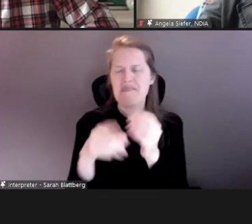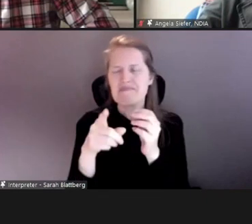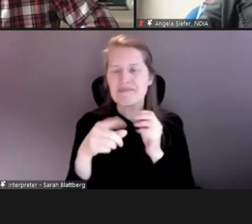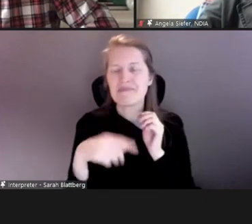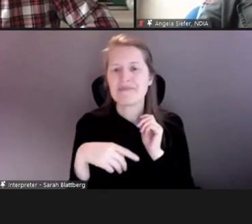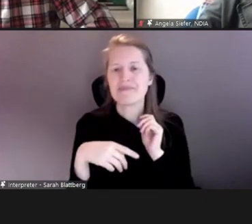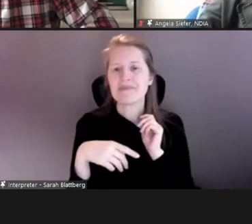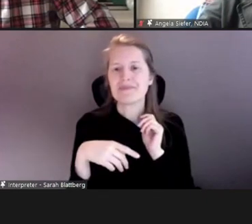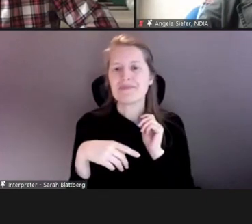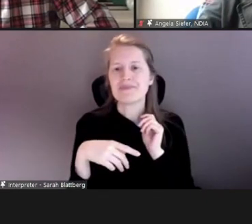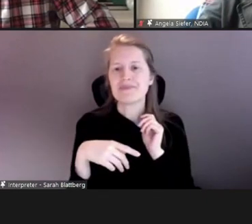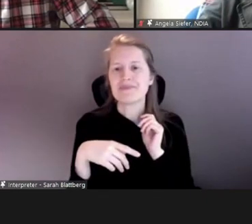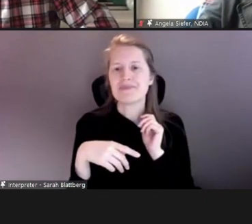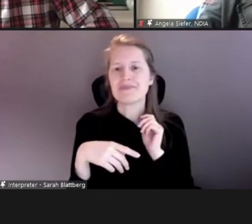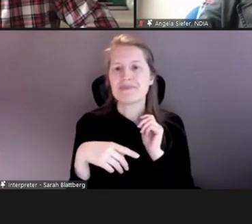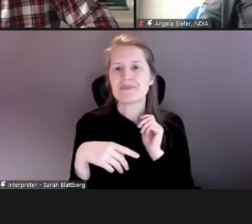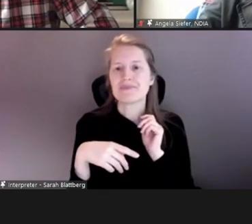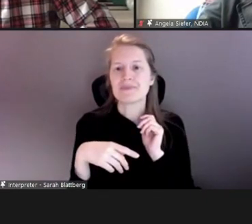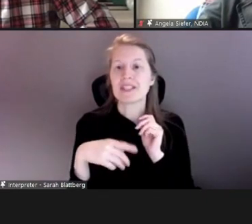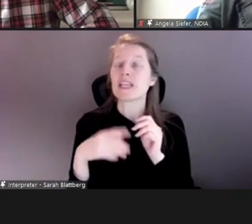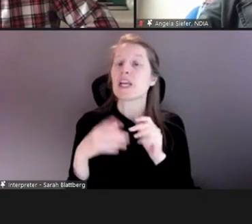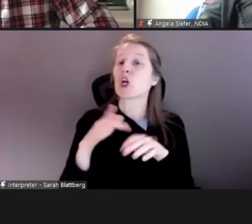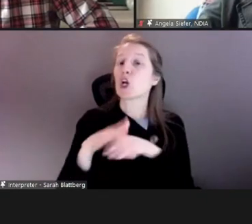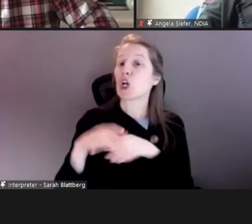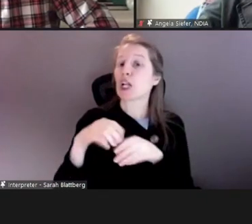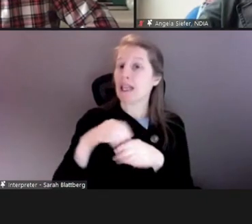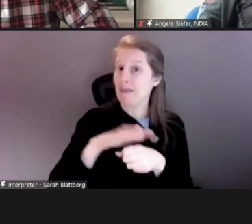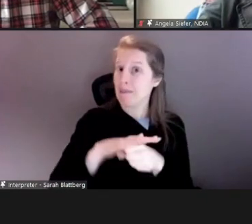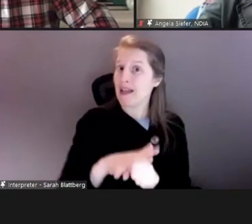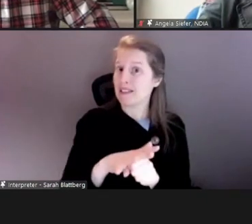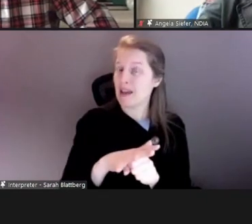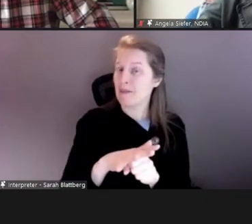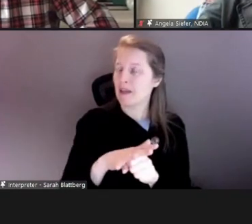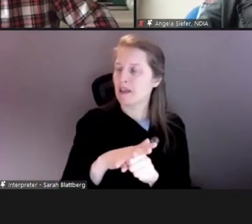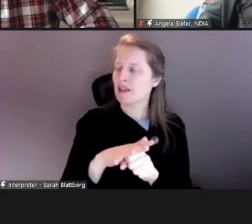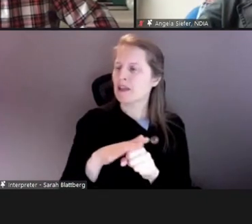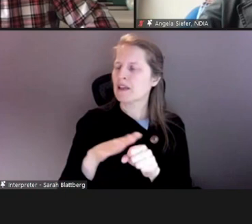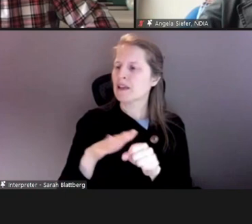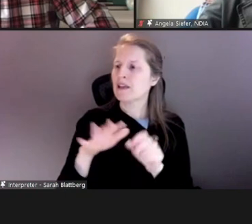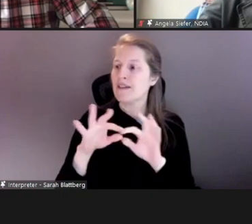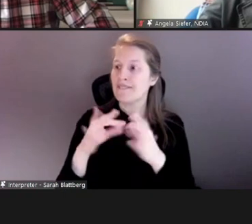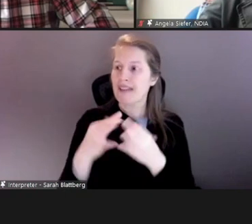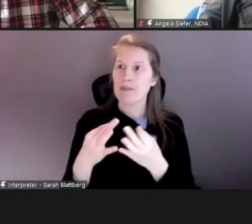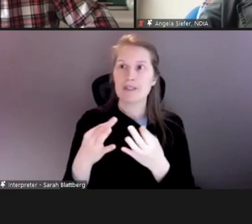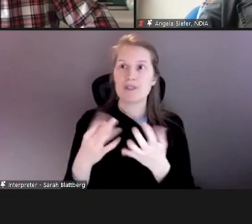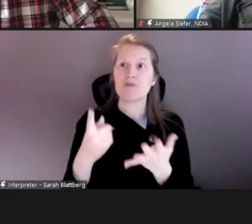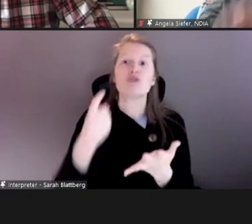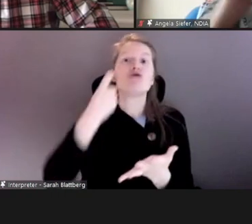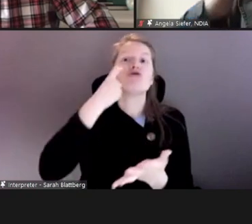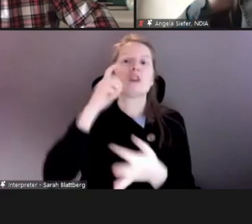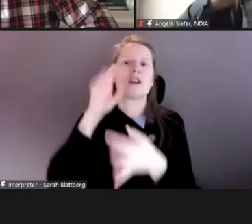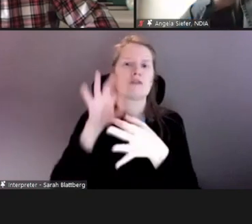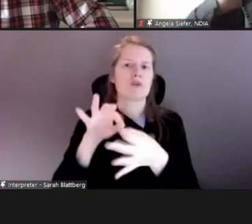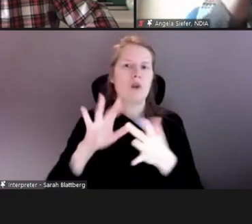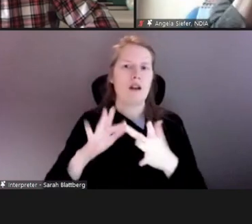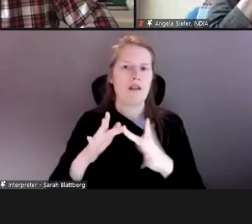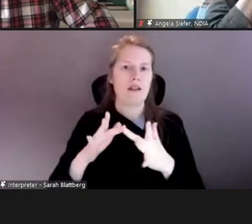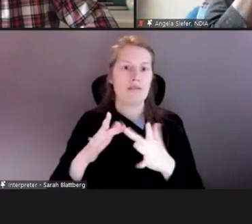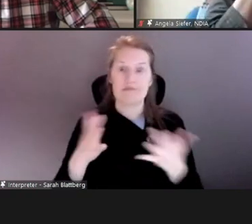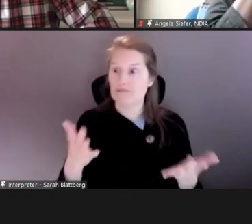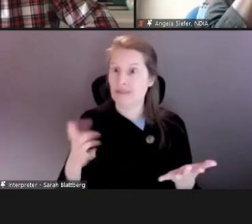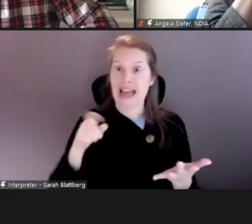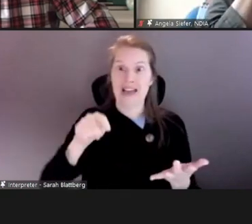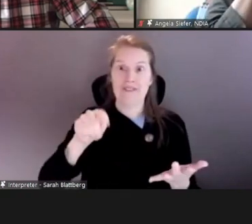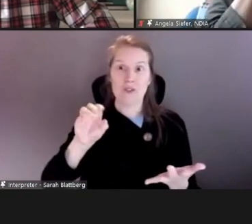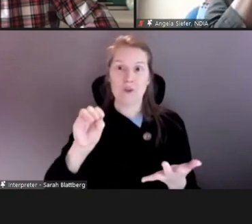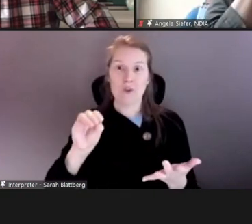the early days of the pandemic, where there are families who are newly online because that was their only way to